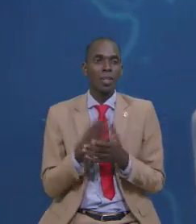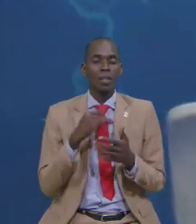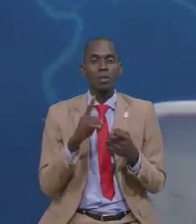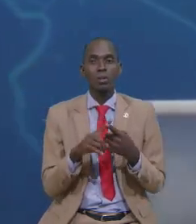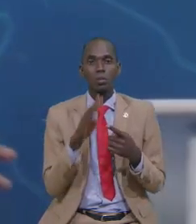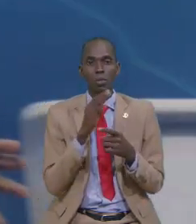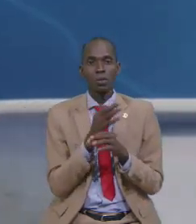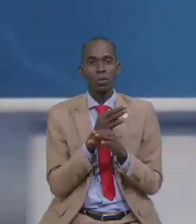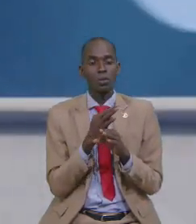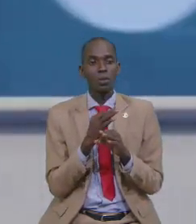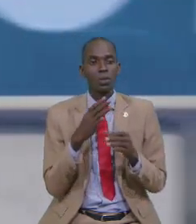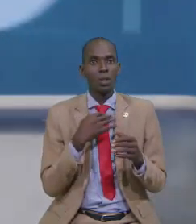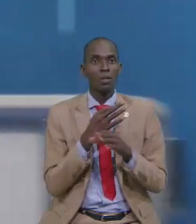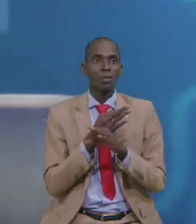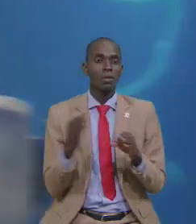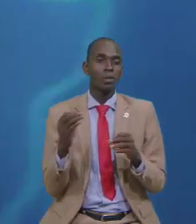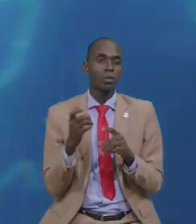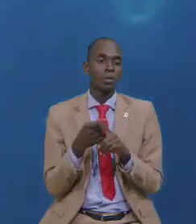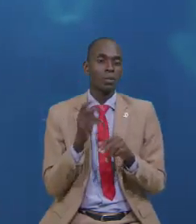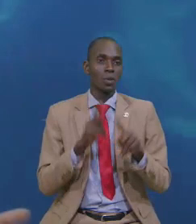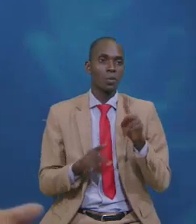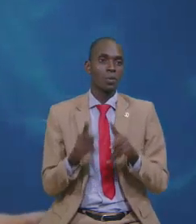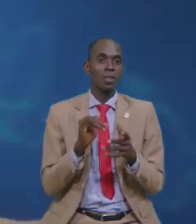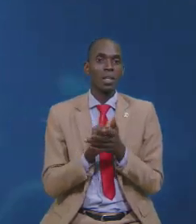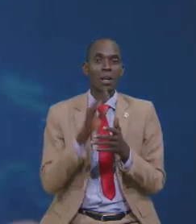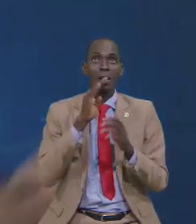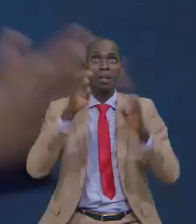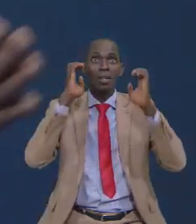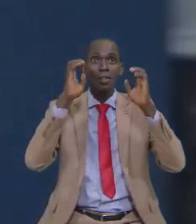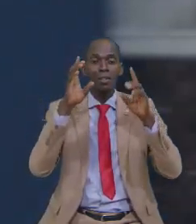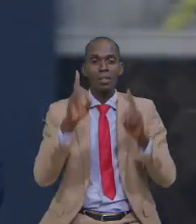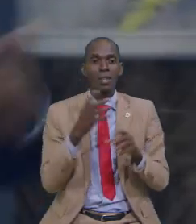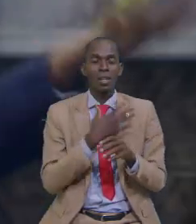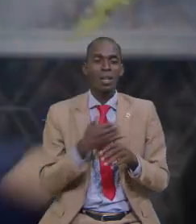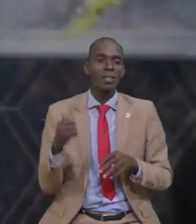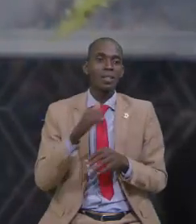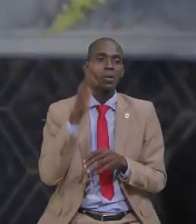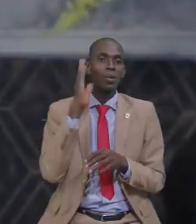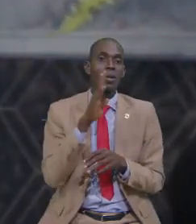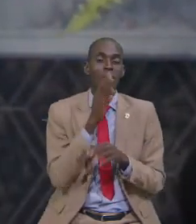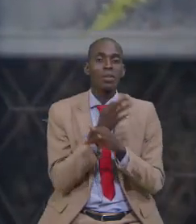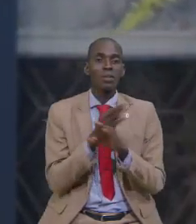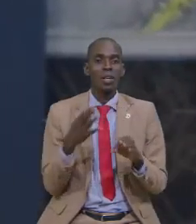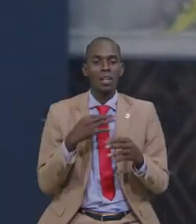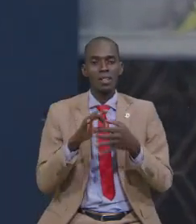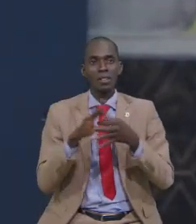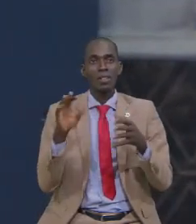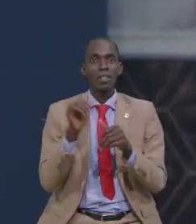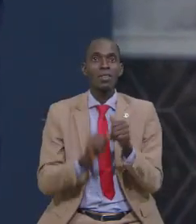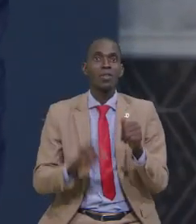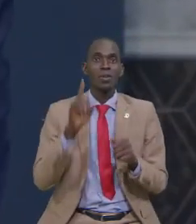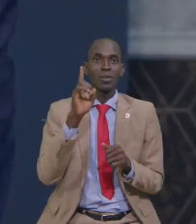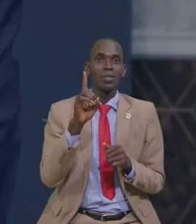and preach to the people that are educated that they may be free. And he didn't say go and preach to the